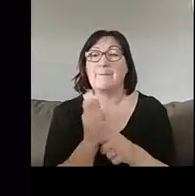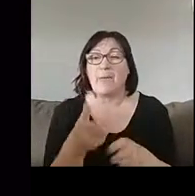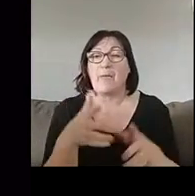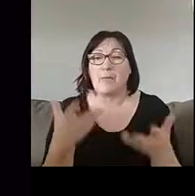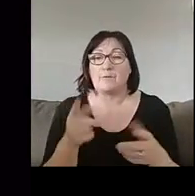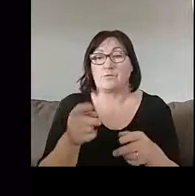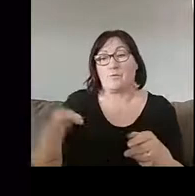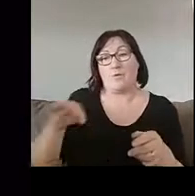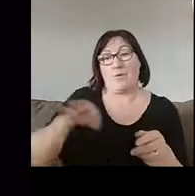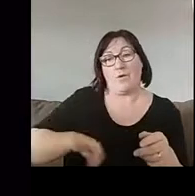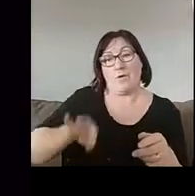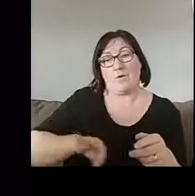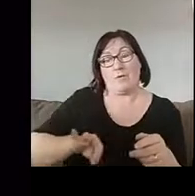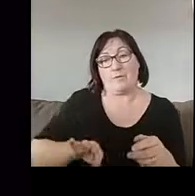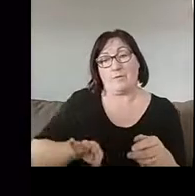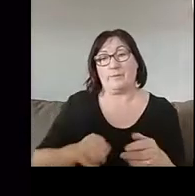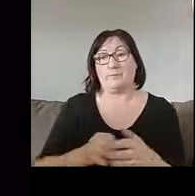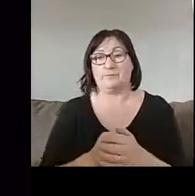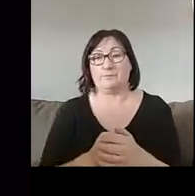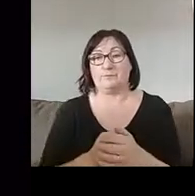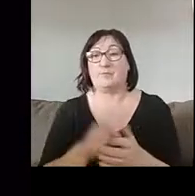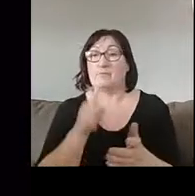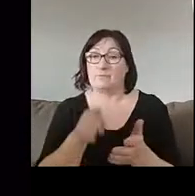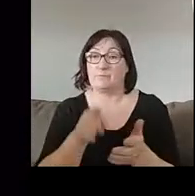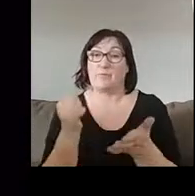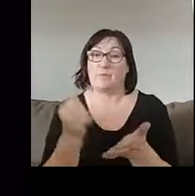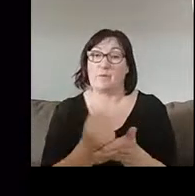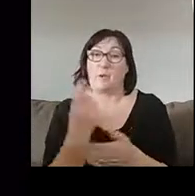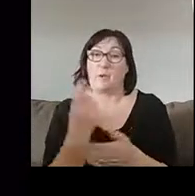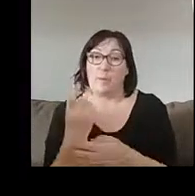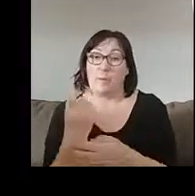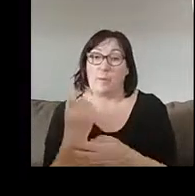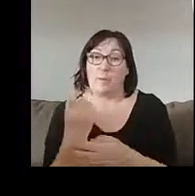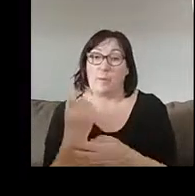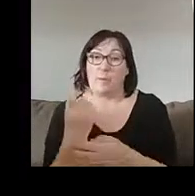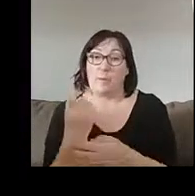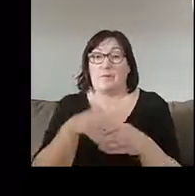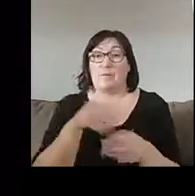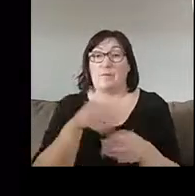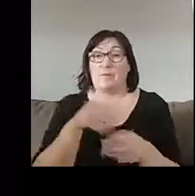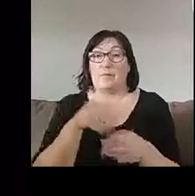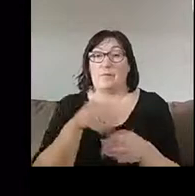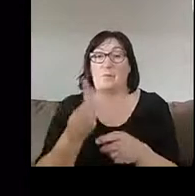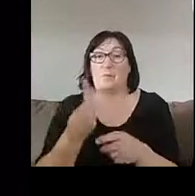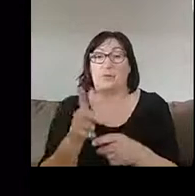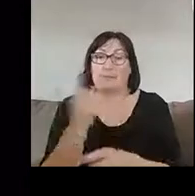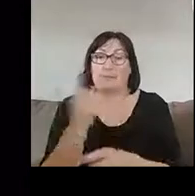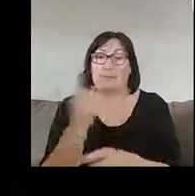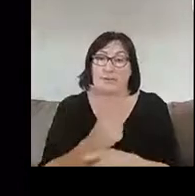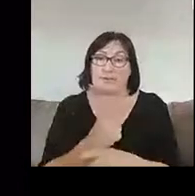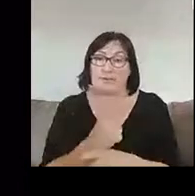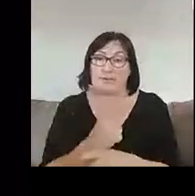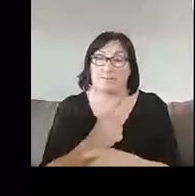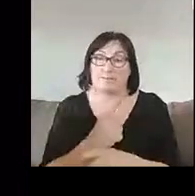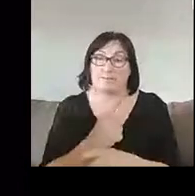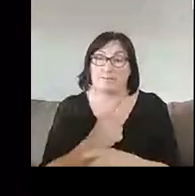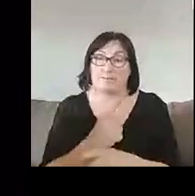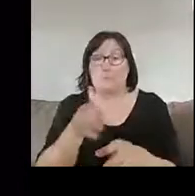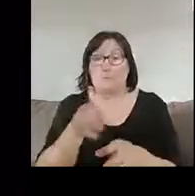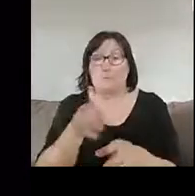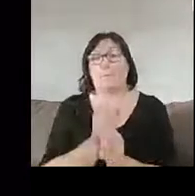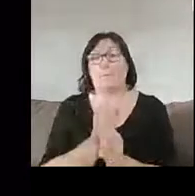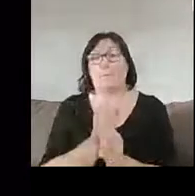you will only register for pay as you earn within 21 days from becoming an employer. You will